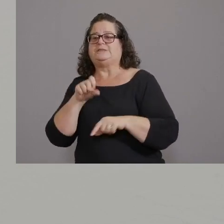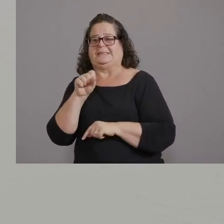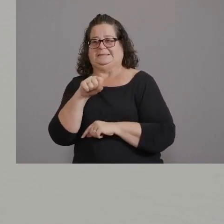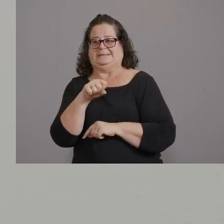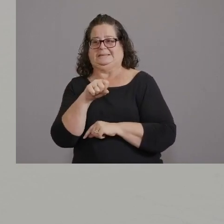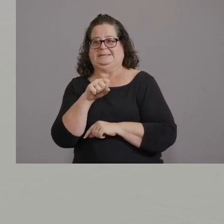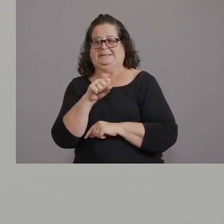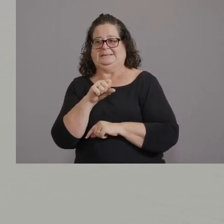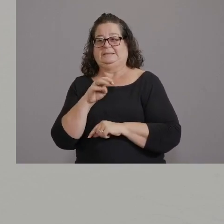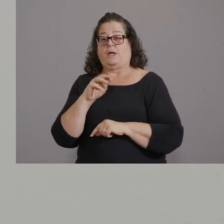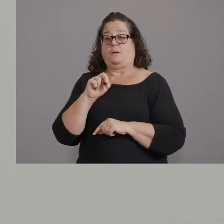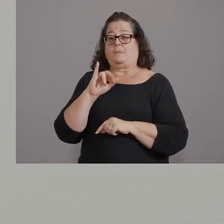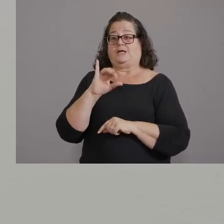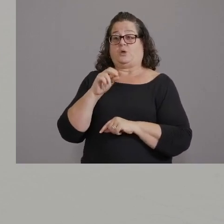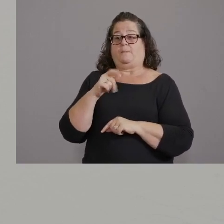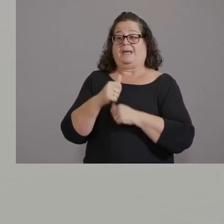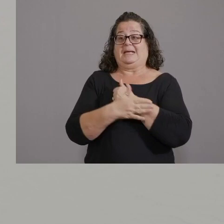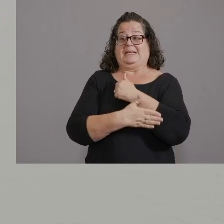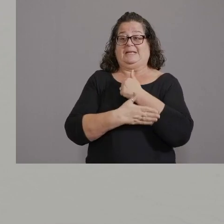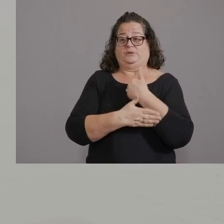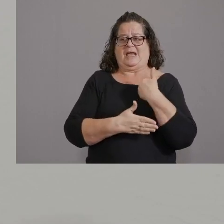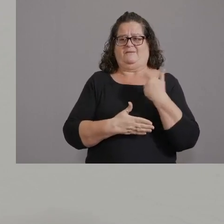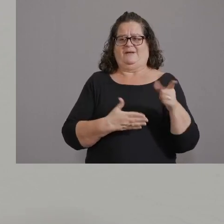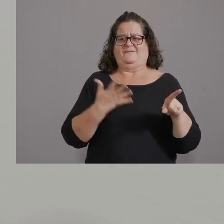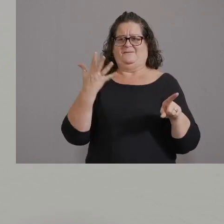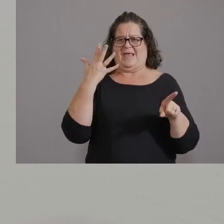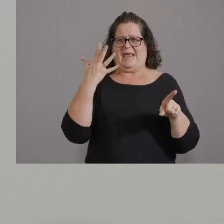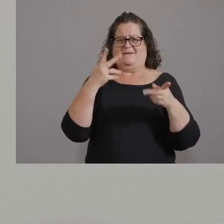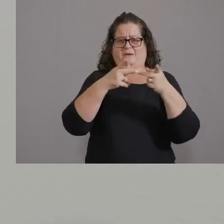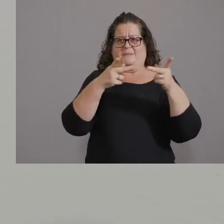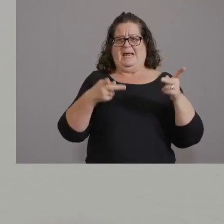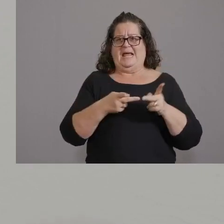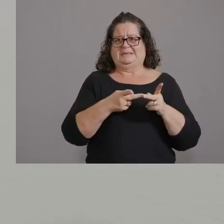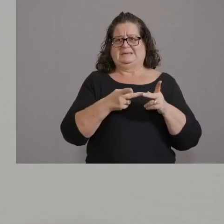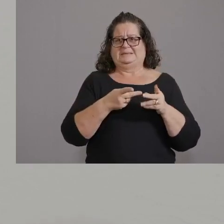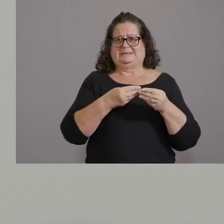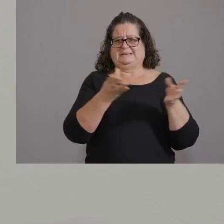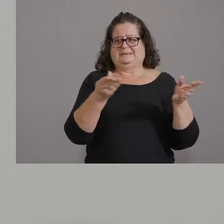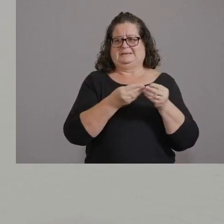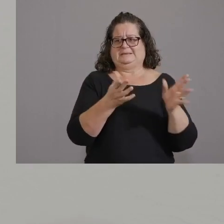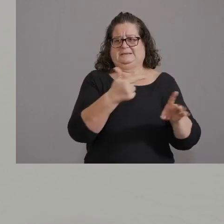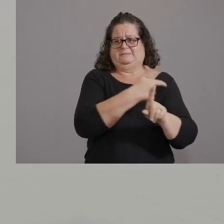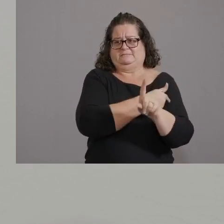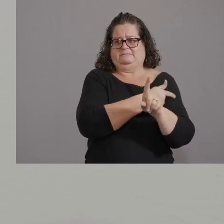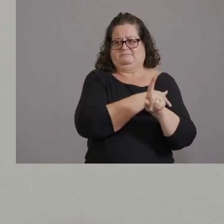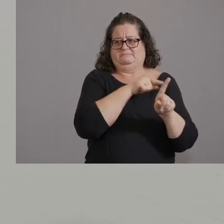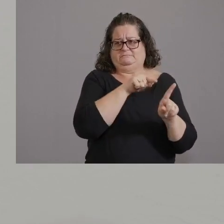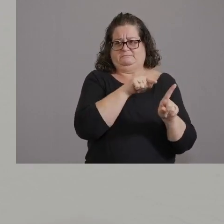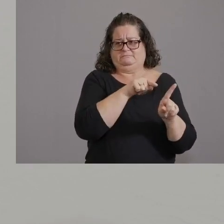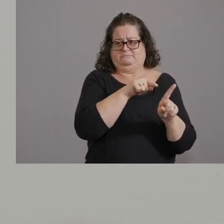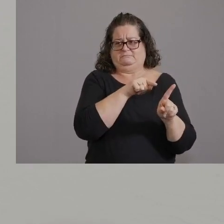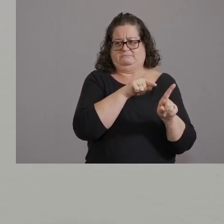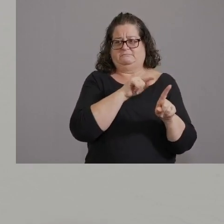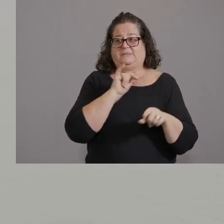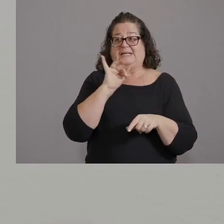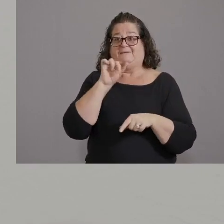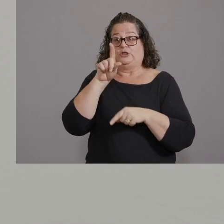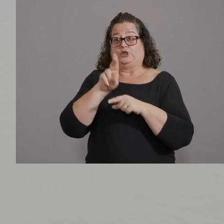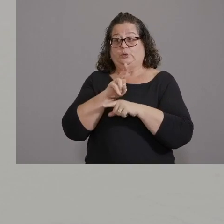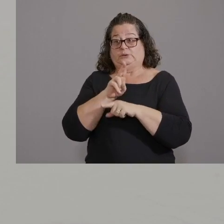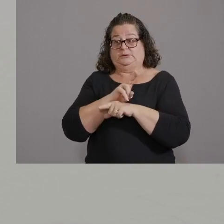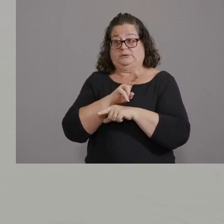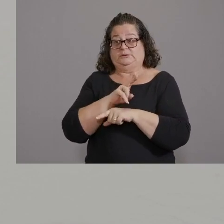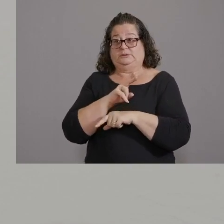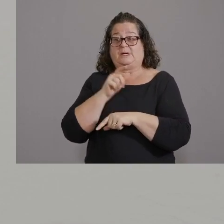to operate. All of the different sites have their, like, if you use the Arizona's vaccine management sites, we